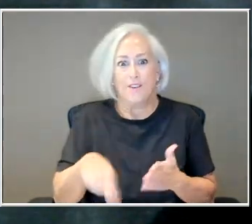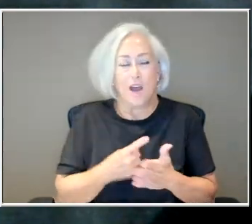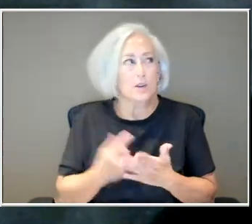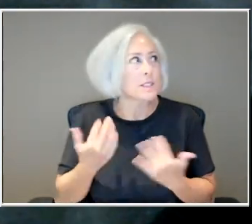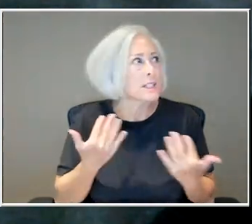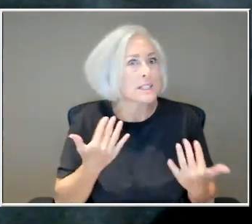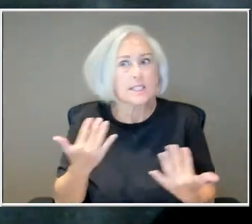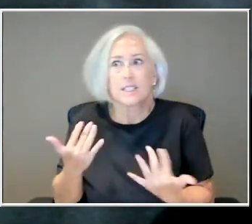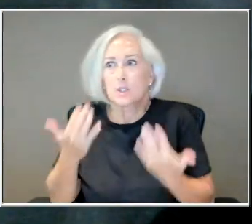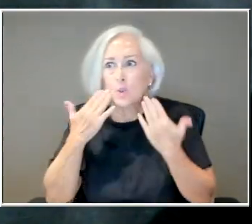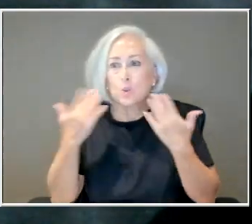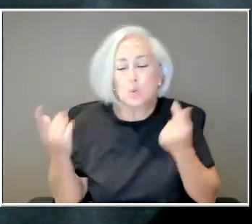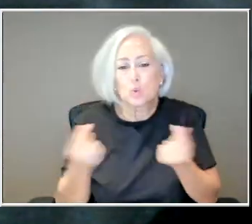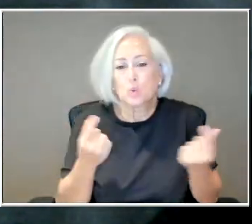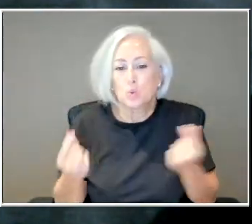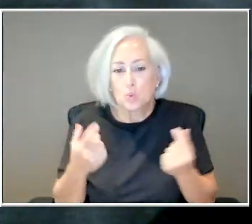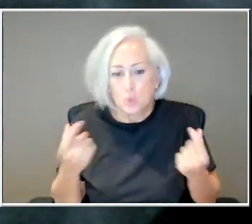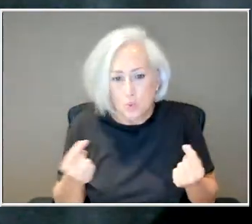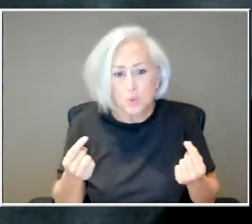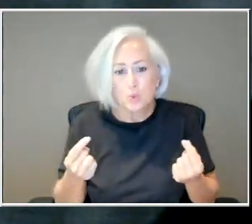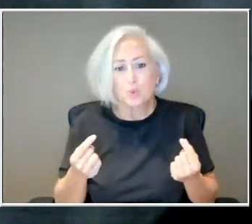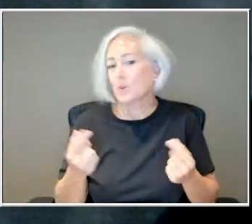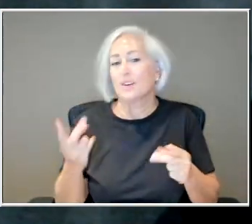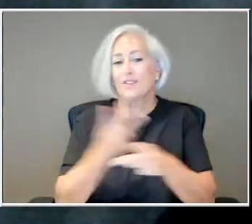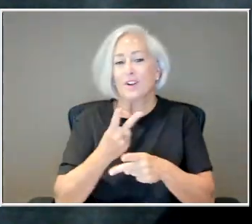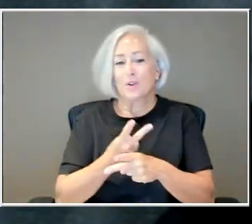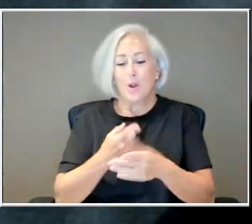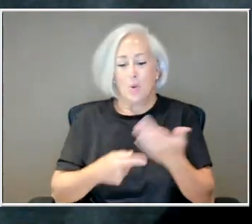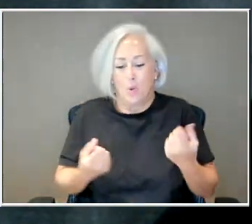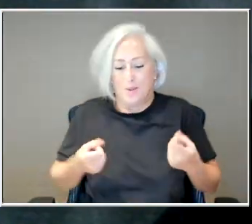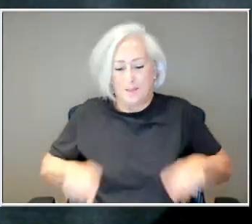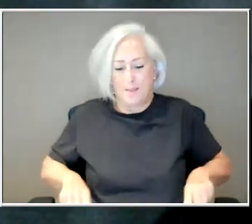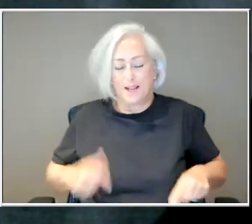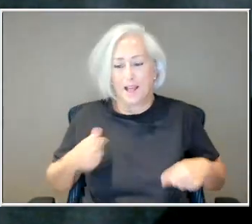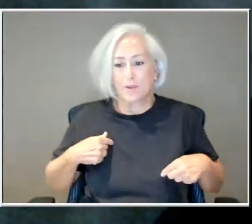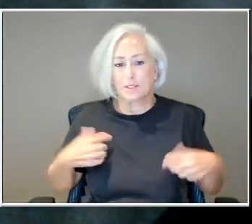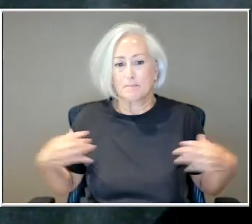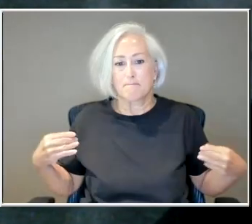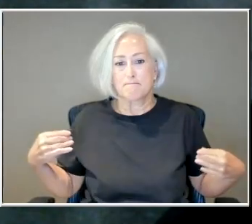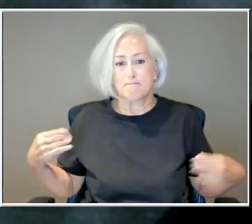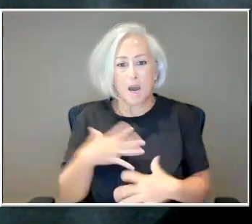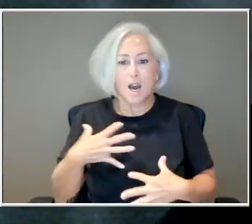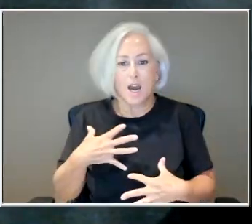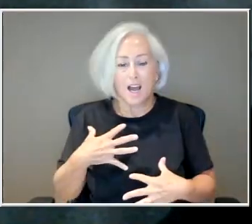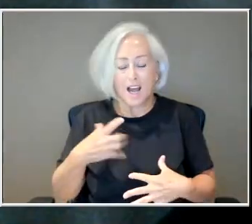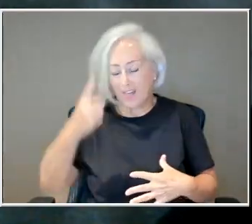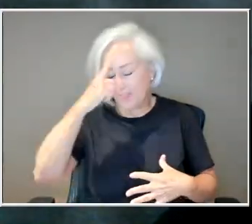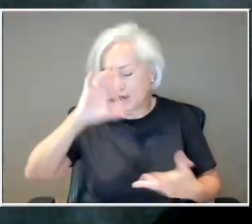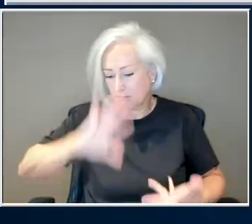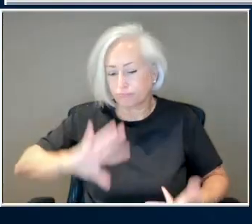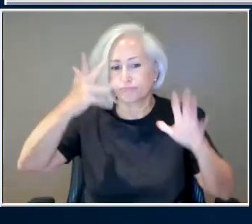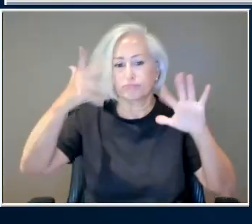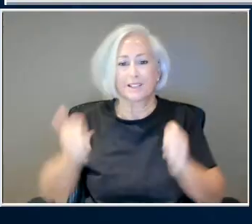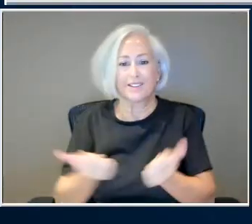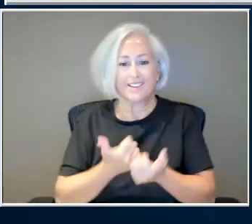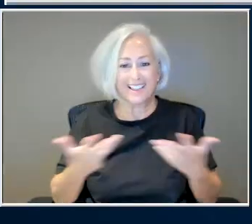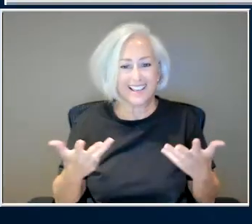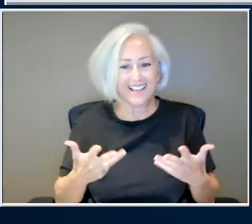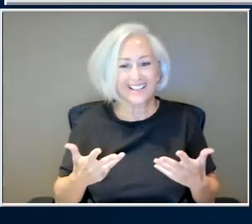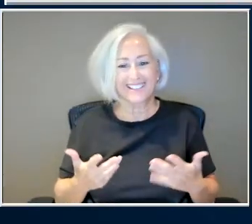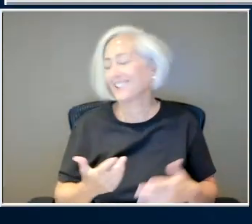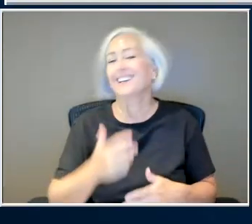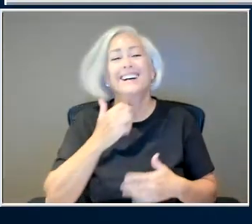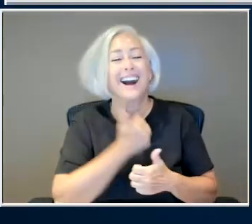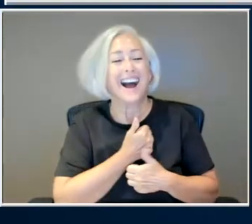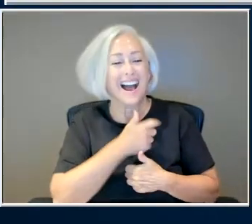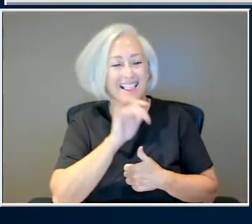the Calgary folks to figure out what they were doing, I was in complete panic. I had thought I had blown this whole thing. Oh, I love it though. I'm